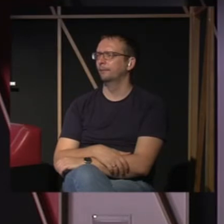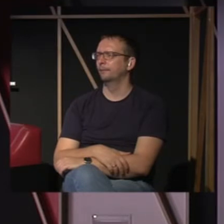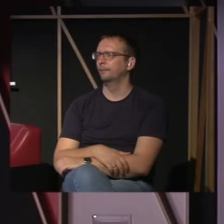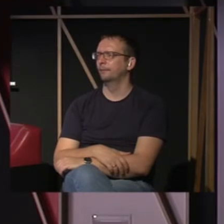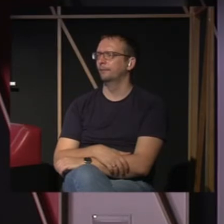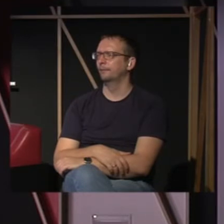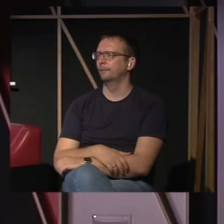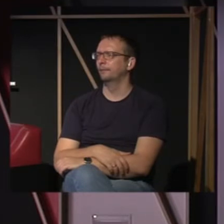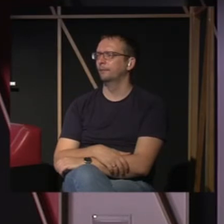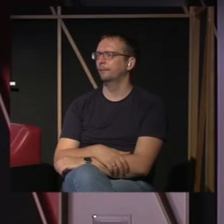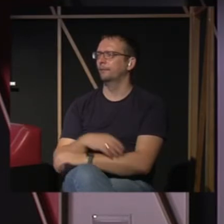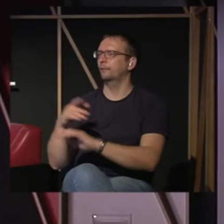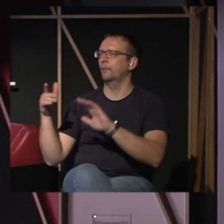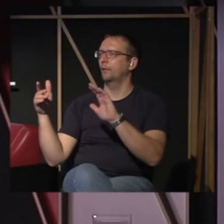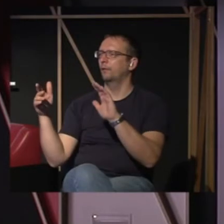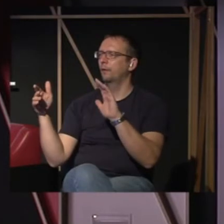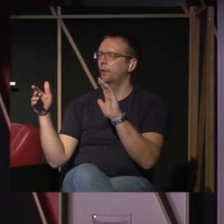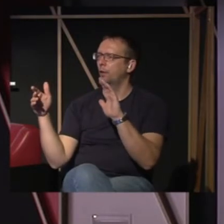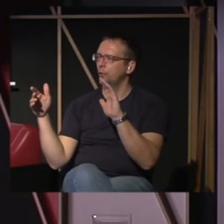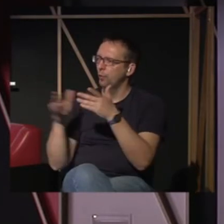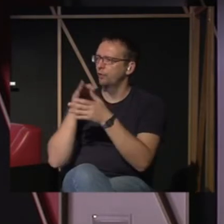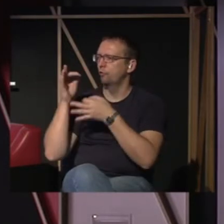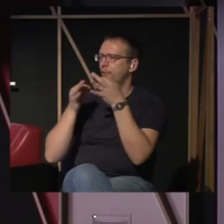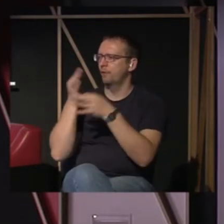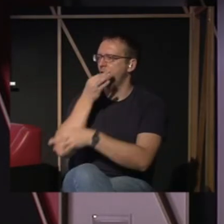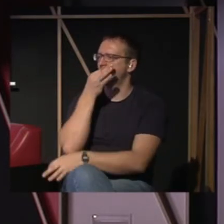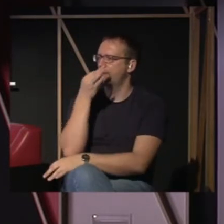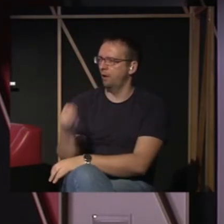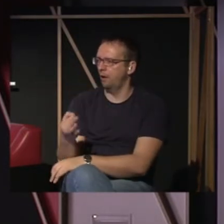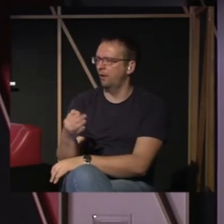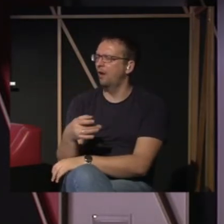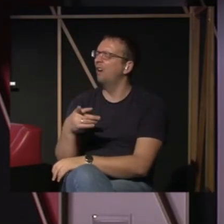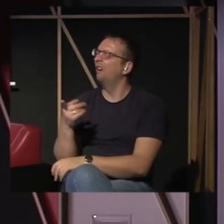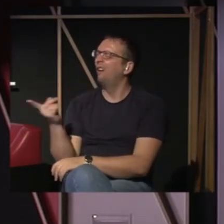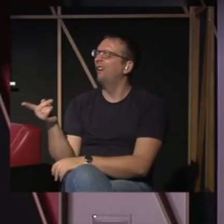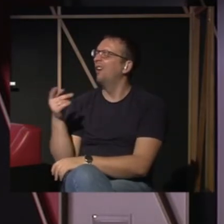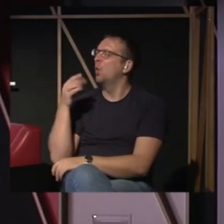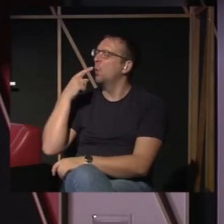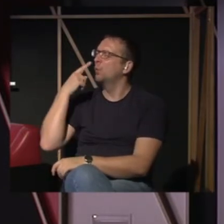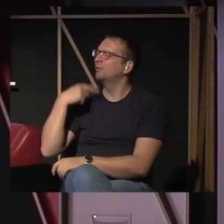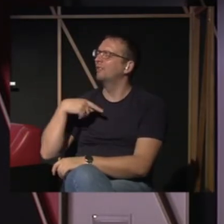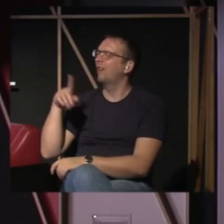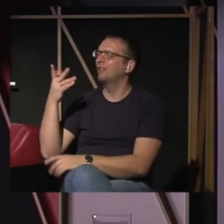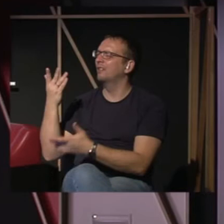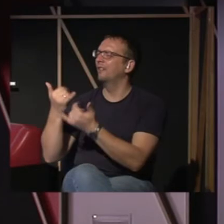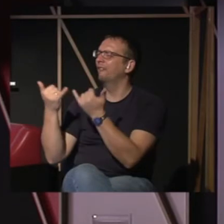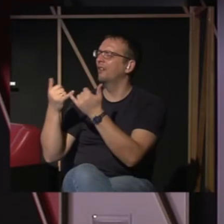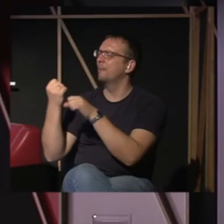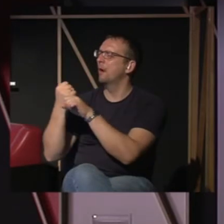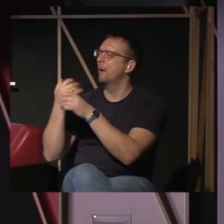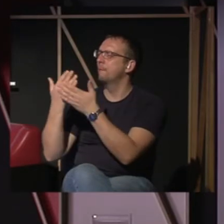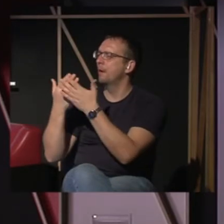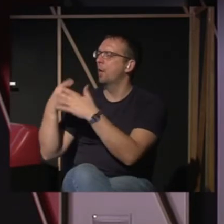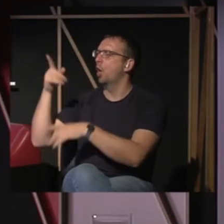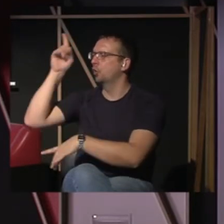Vielen Dank. Eine kurze, spezielle Frage. Wie wurde das ganze Thema in Russland zum Beispiel, ich sage jetzt mal, da spielt